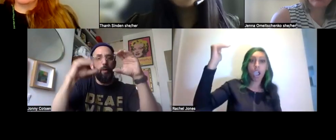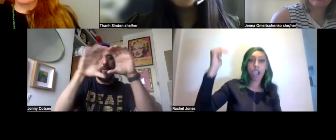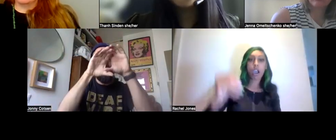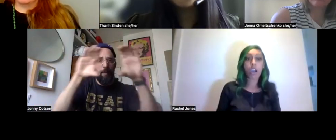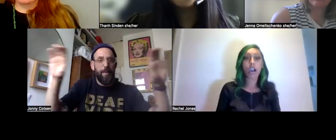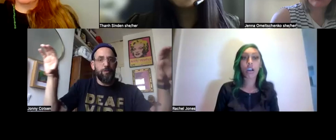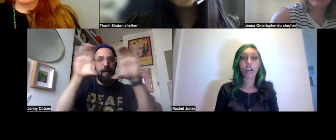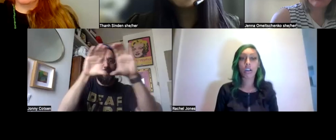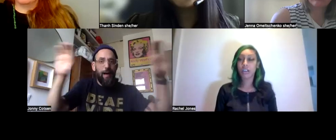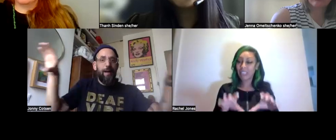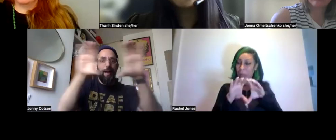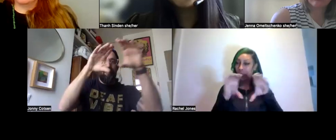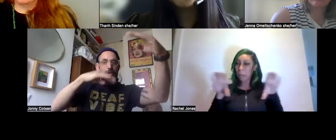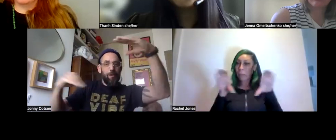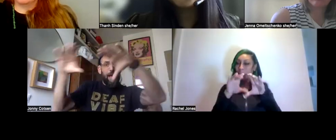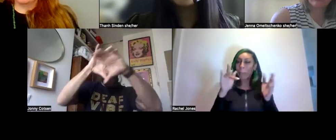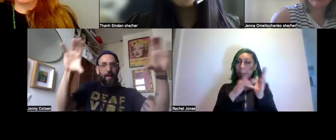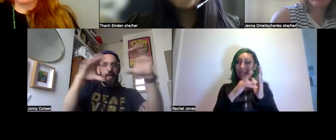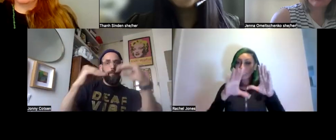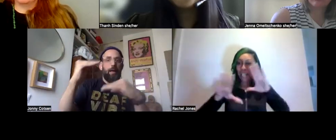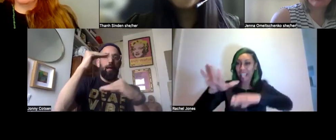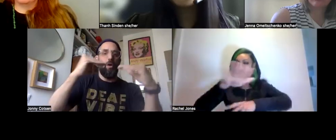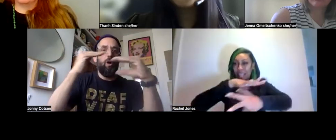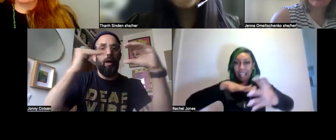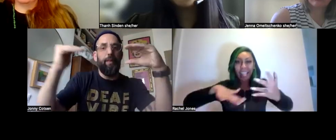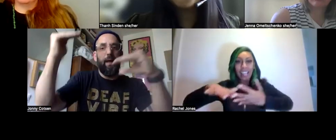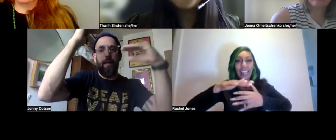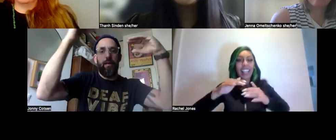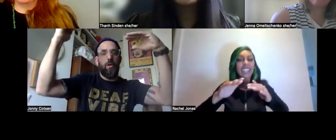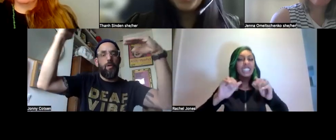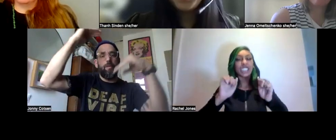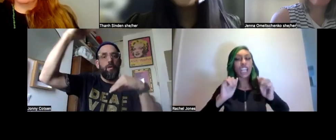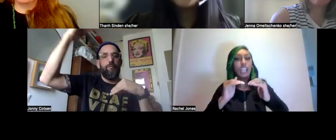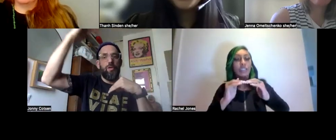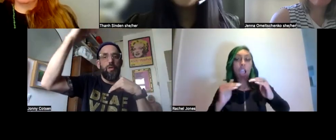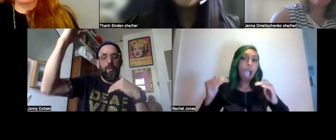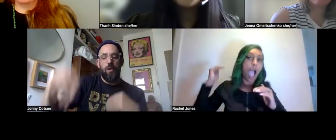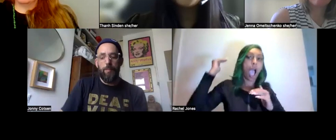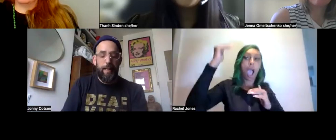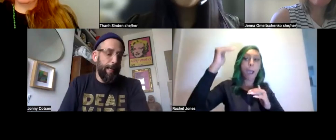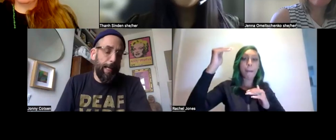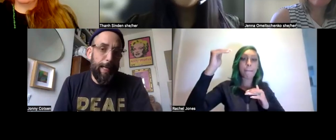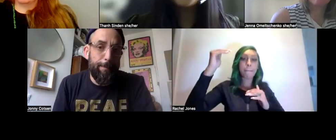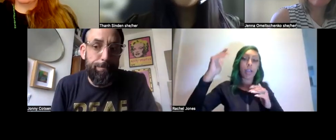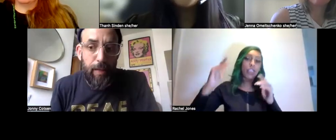very good power chip in the middle sector, in the middle area, but it's not quite there in terms of reaching to the